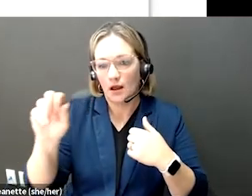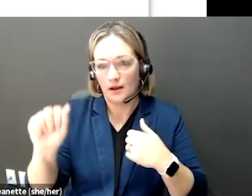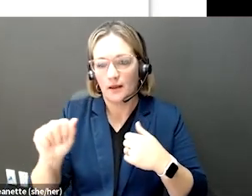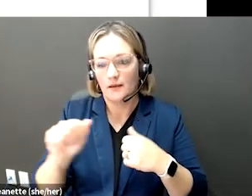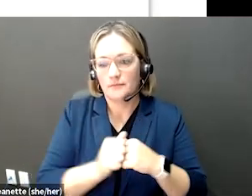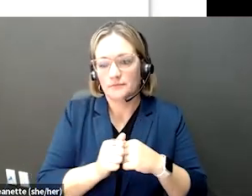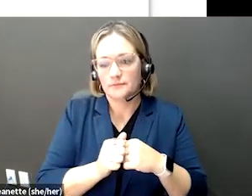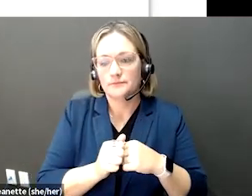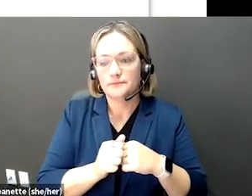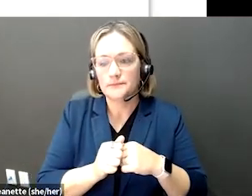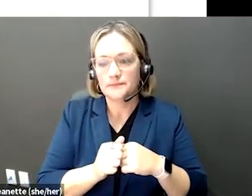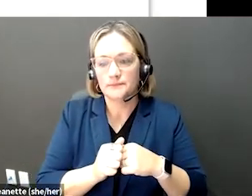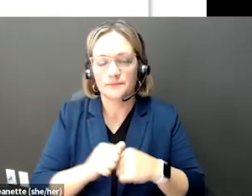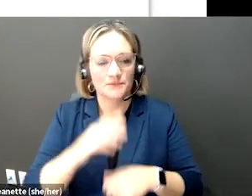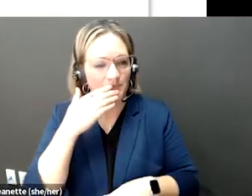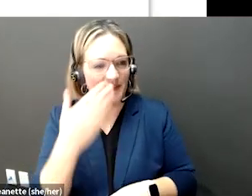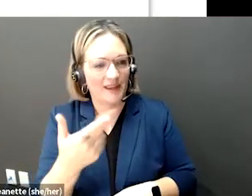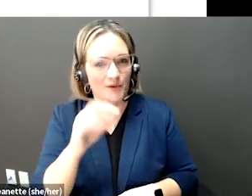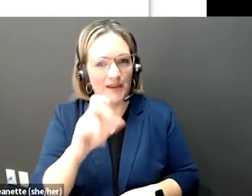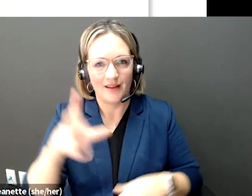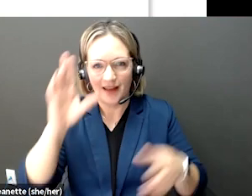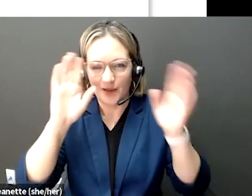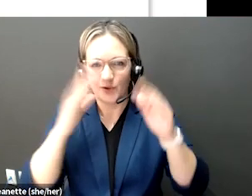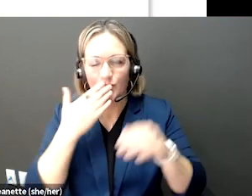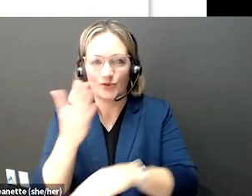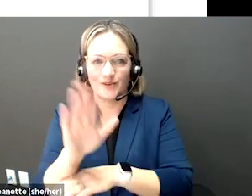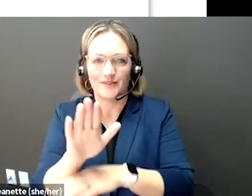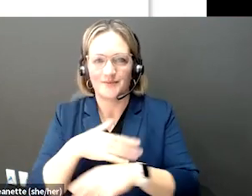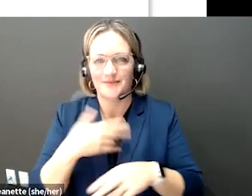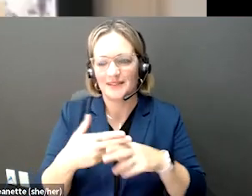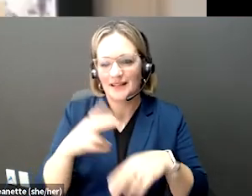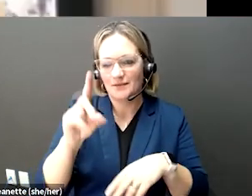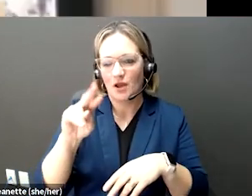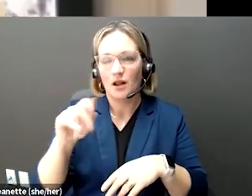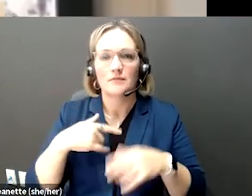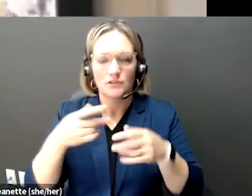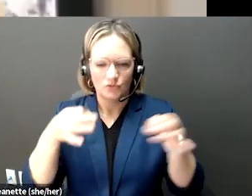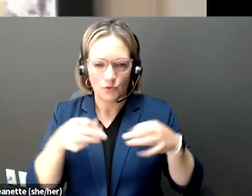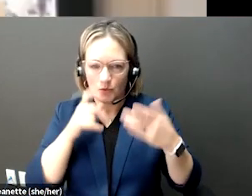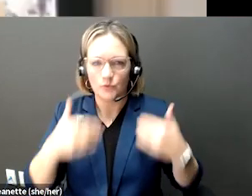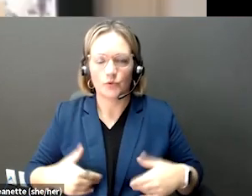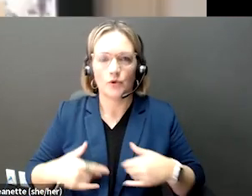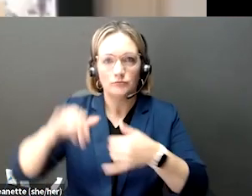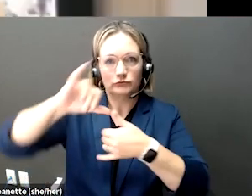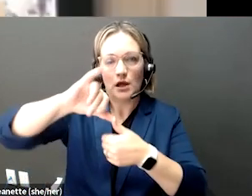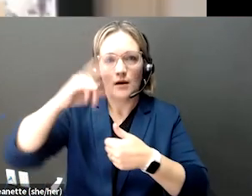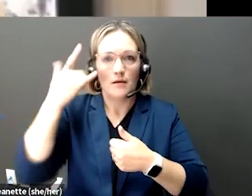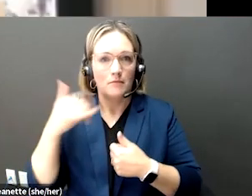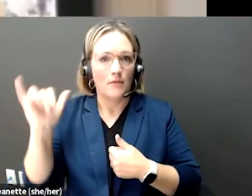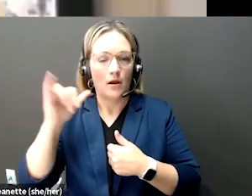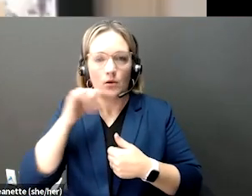Thanks, Gail. Good afternoon. My name is Donna Michal, and I'm a tall blonde woman wearing a green